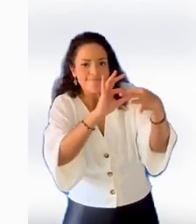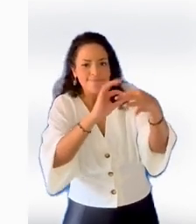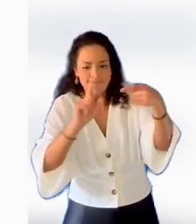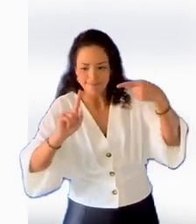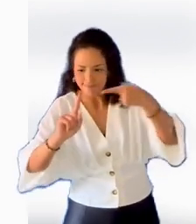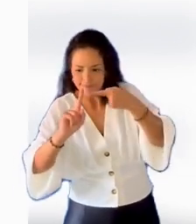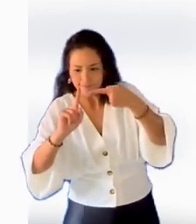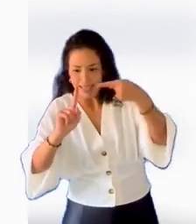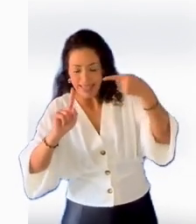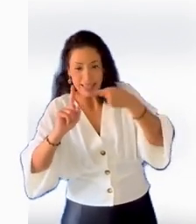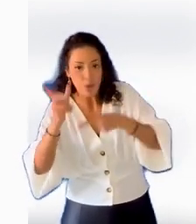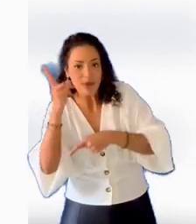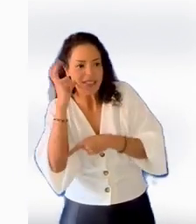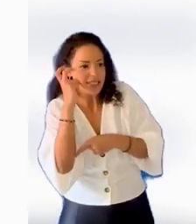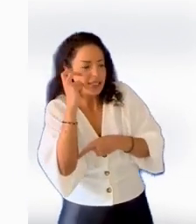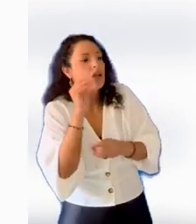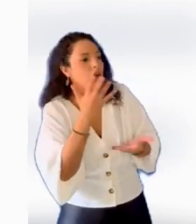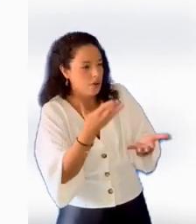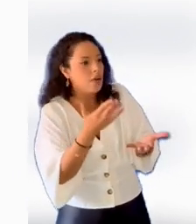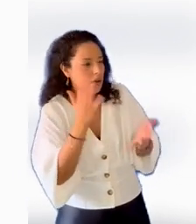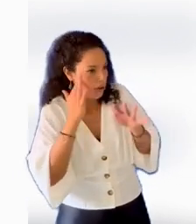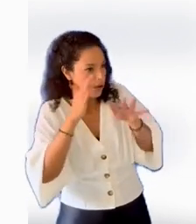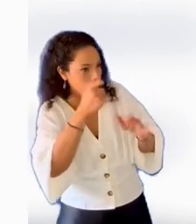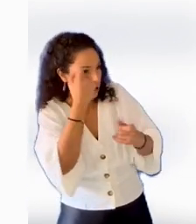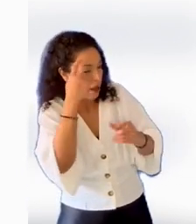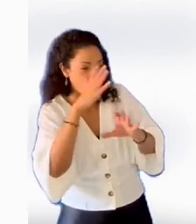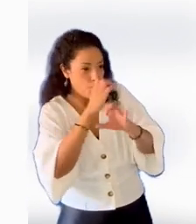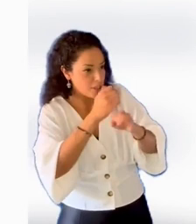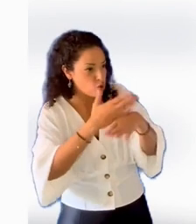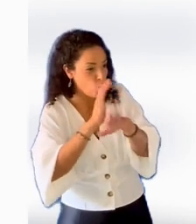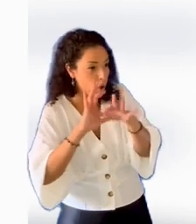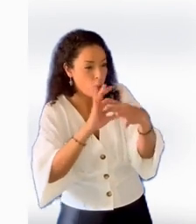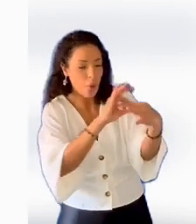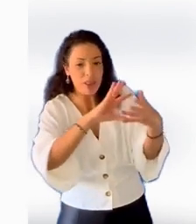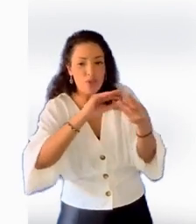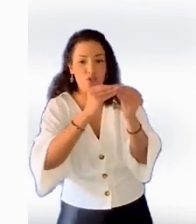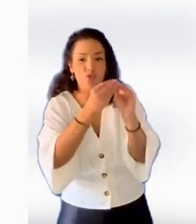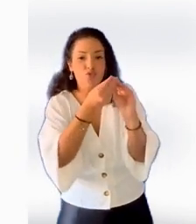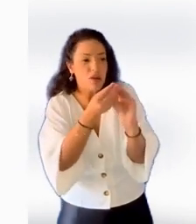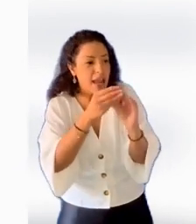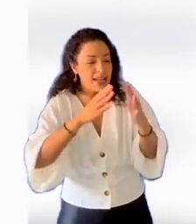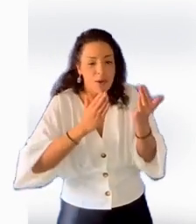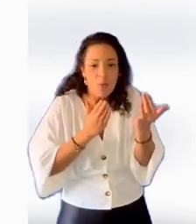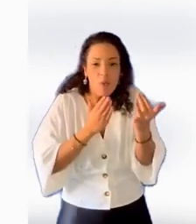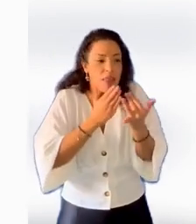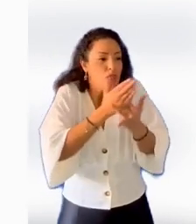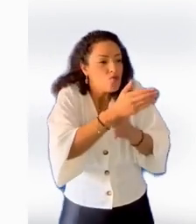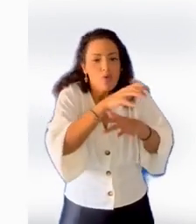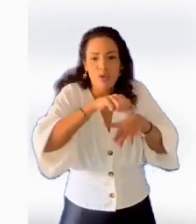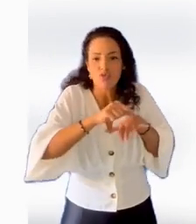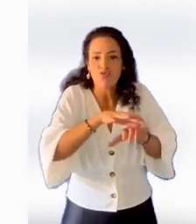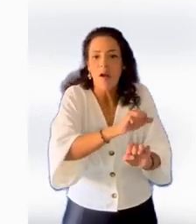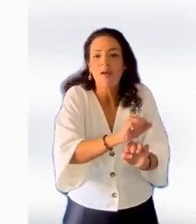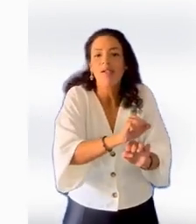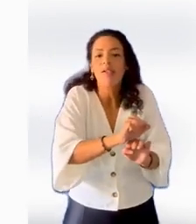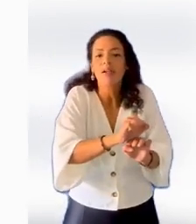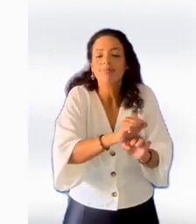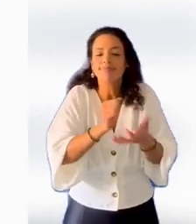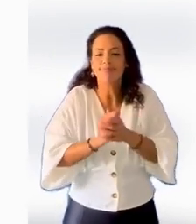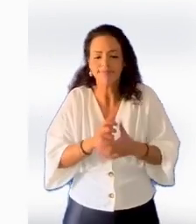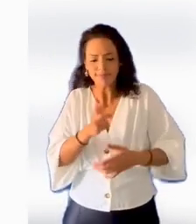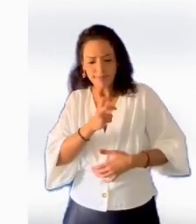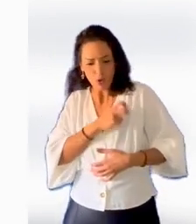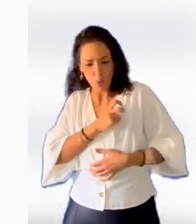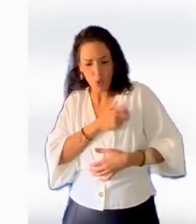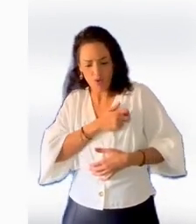demonstrating that he was listening, paying attention, and committed to working with her to create a way through her struggles. By attributing a worry